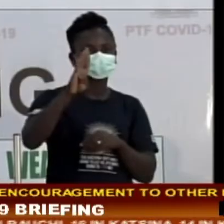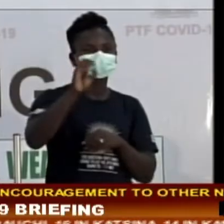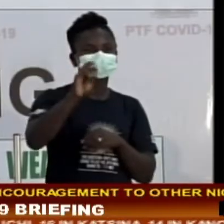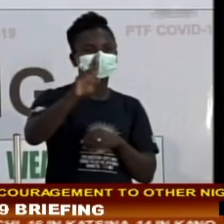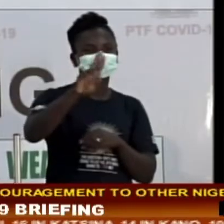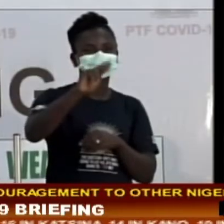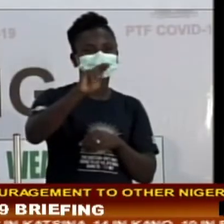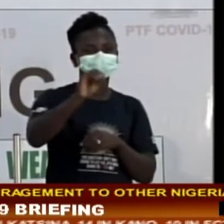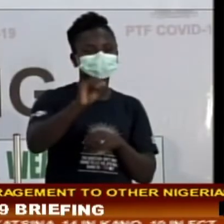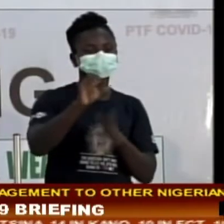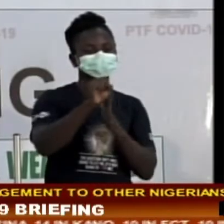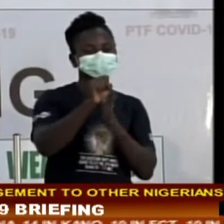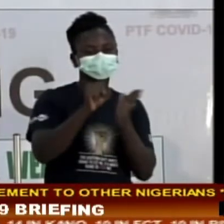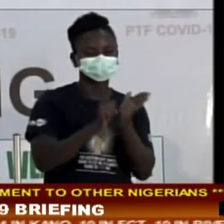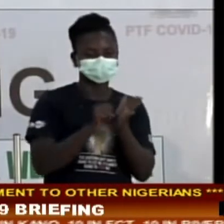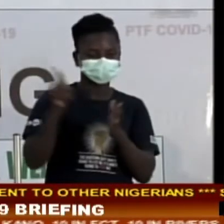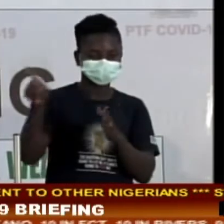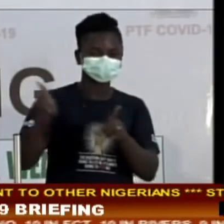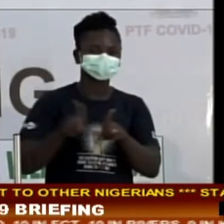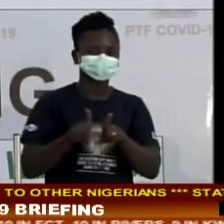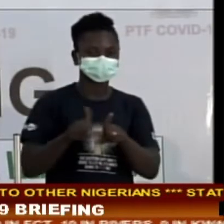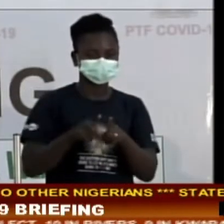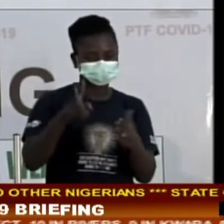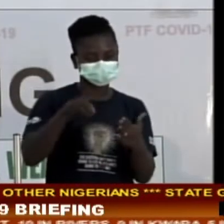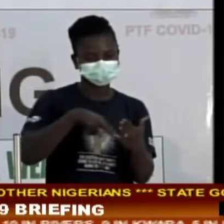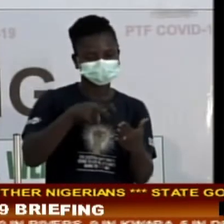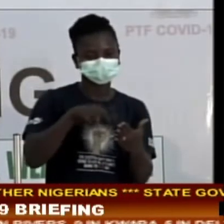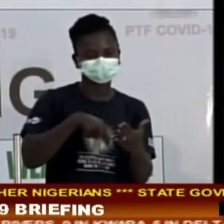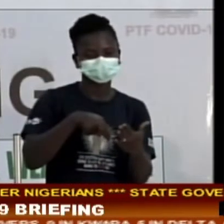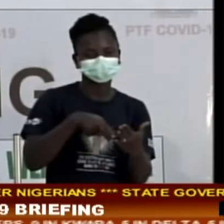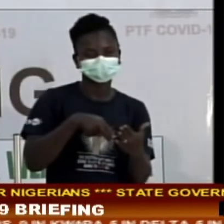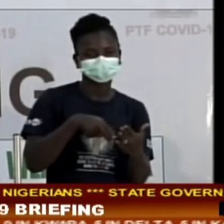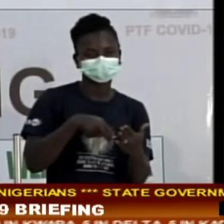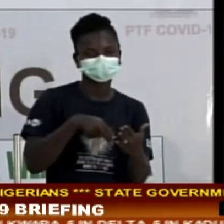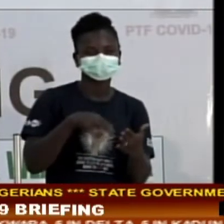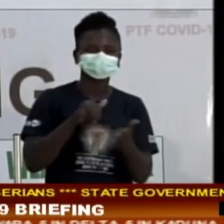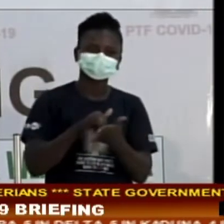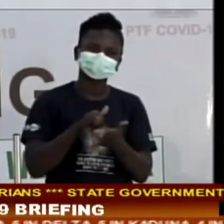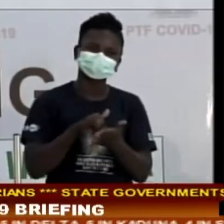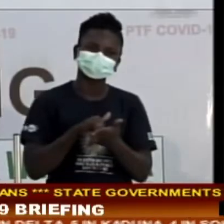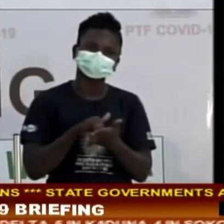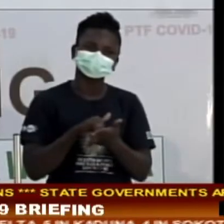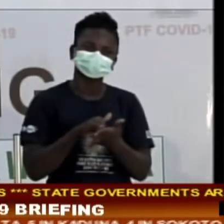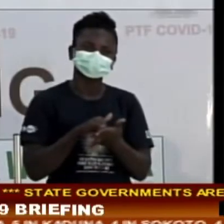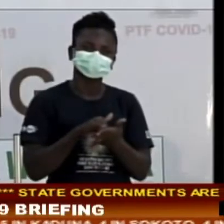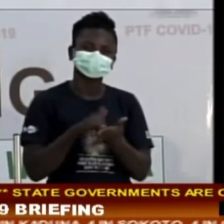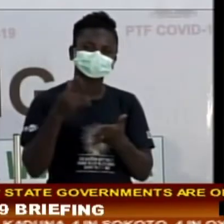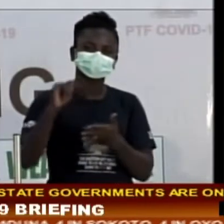also read uh that the government has